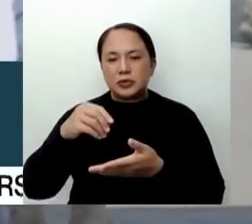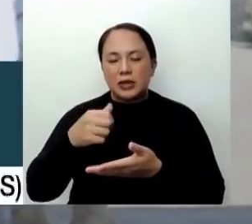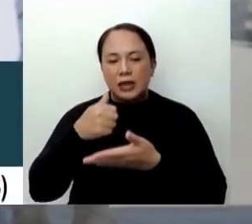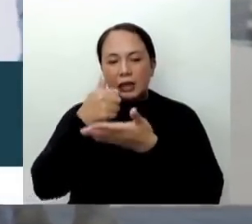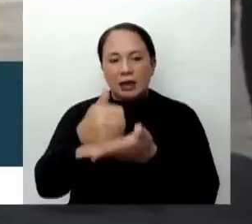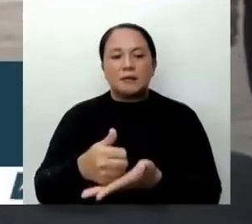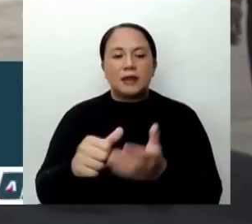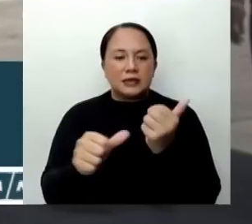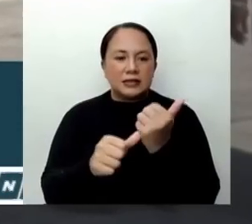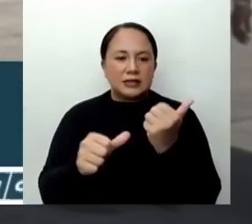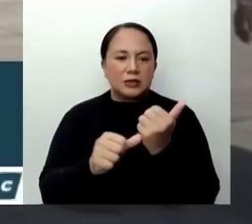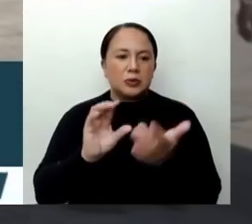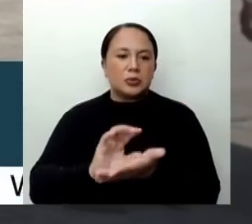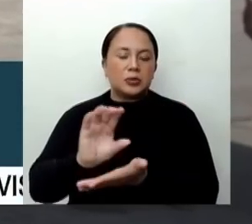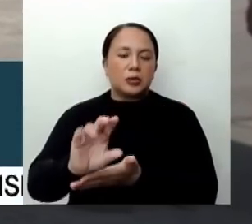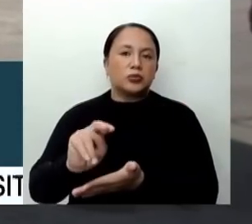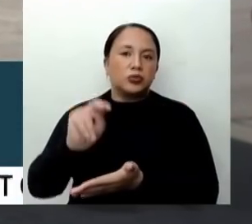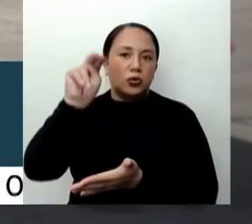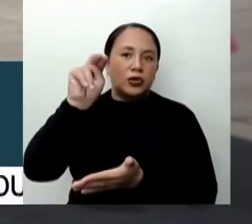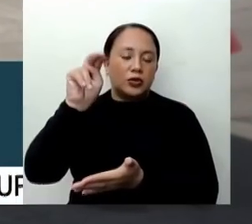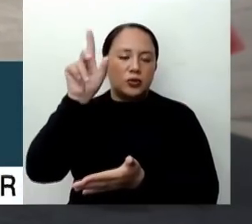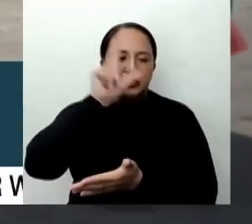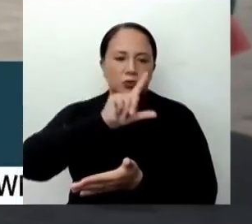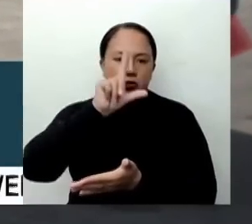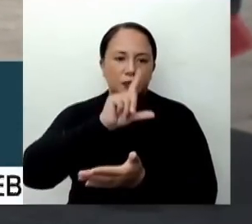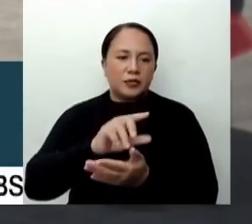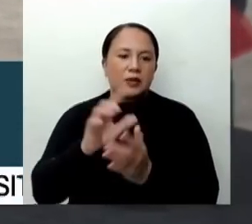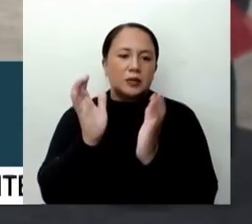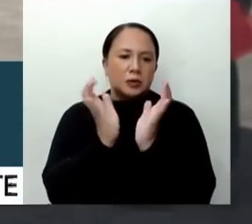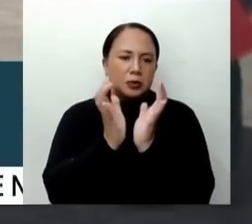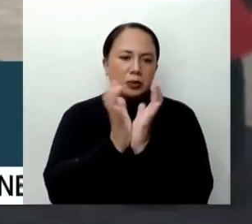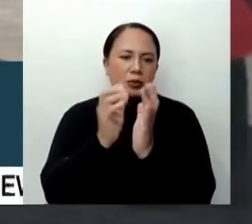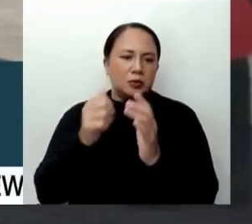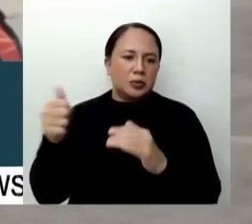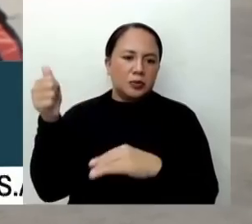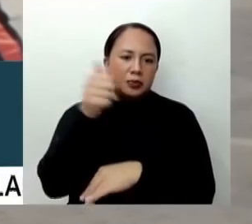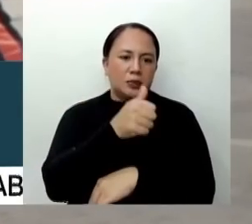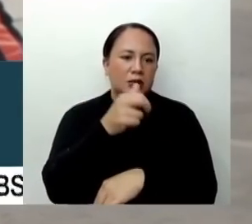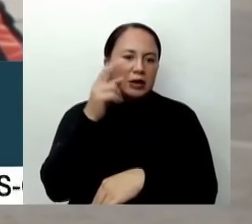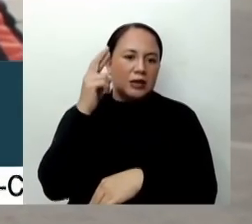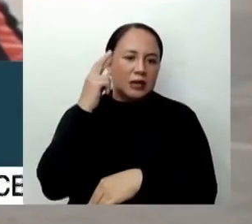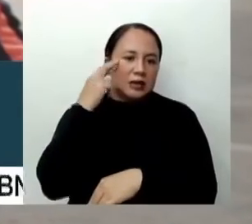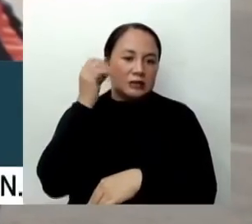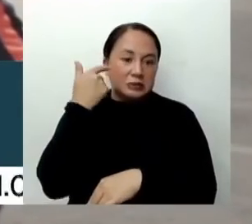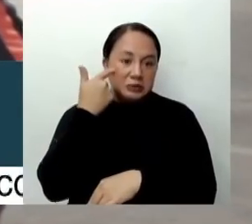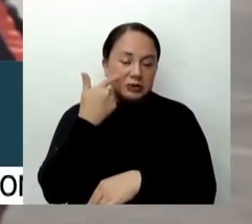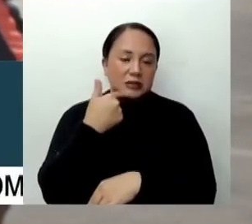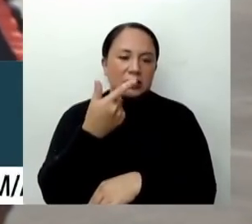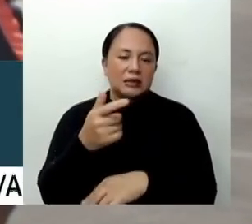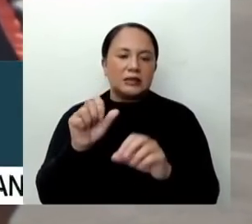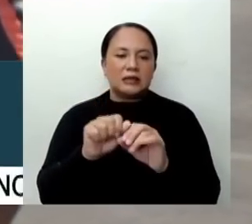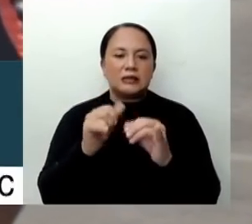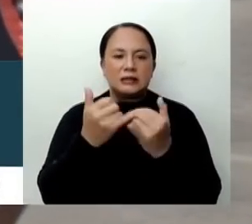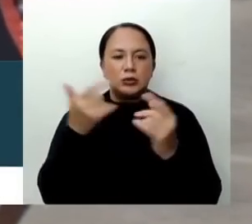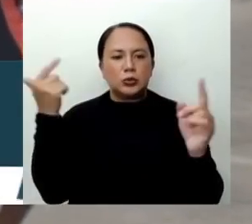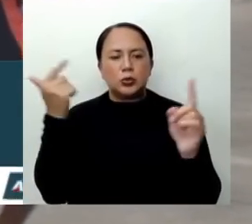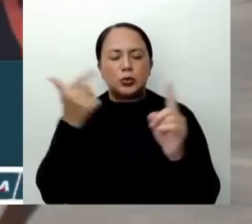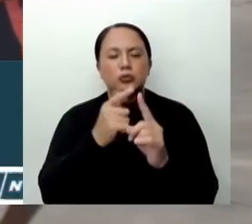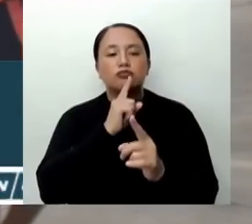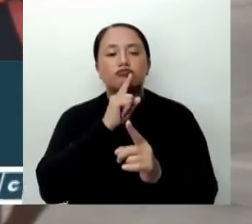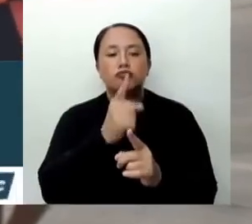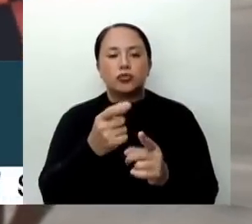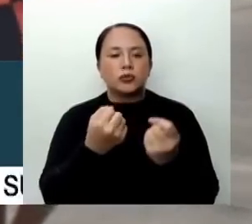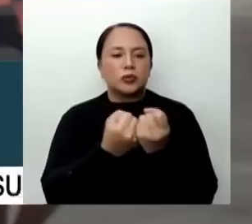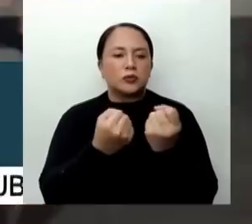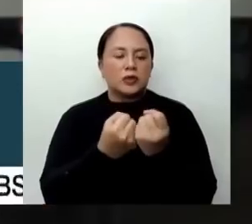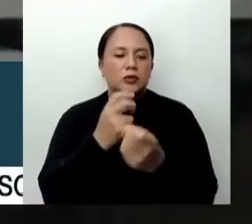to northern Luzon. DSWD Chief Rex Gachalian says the agency aims to ensure the support